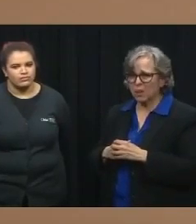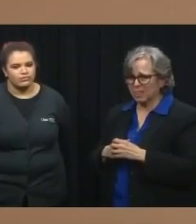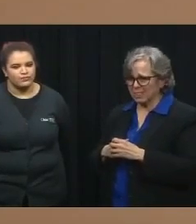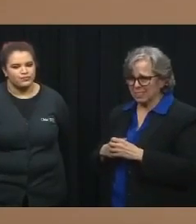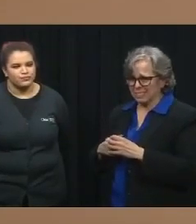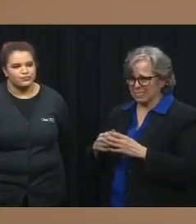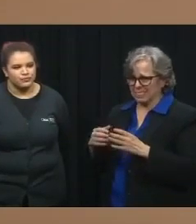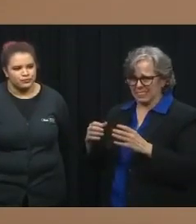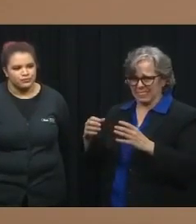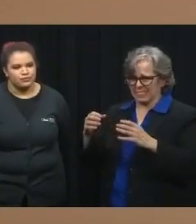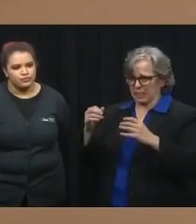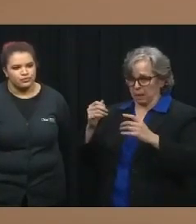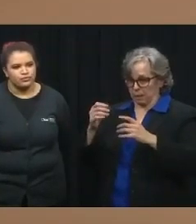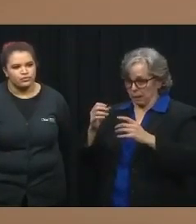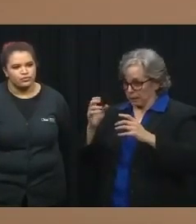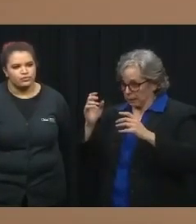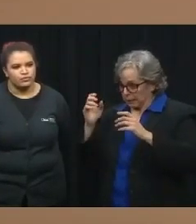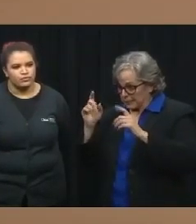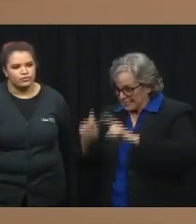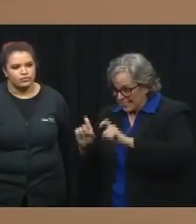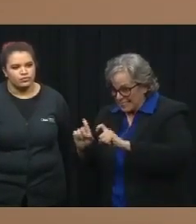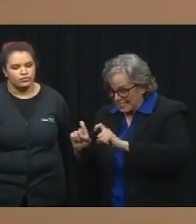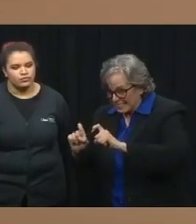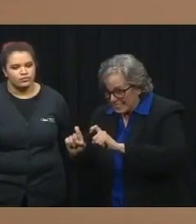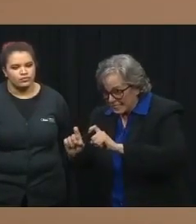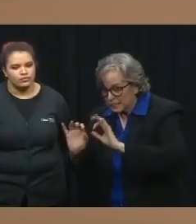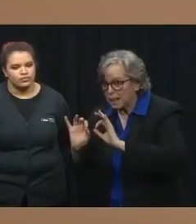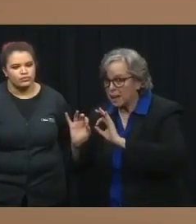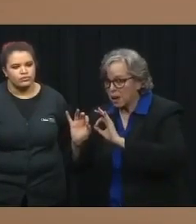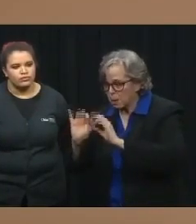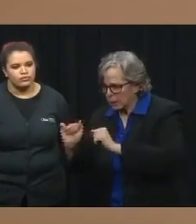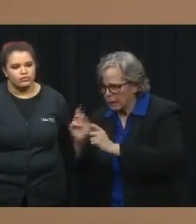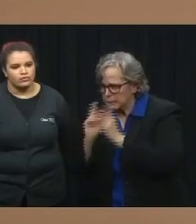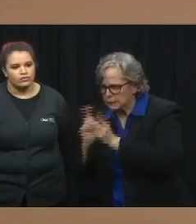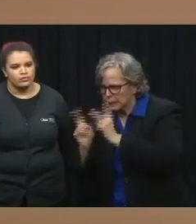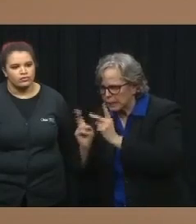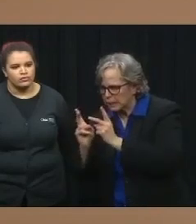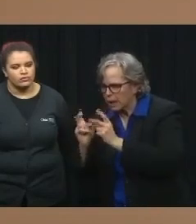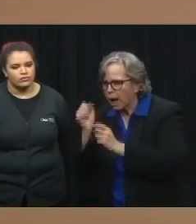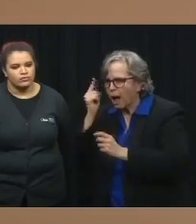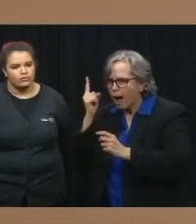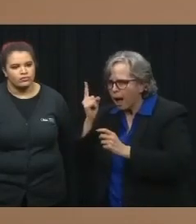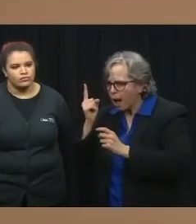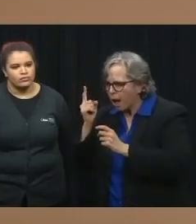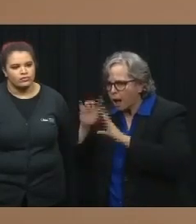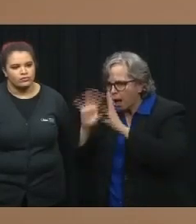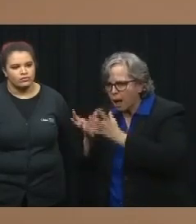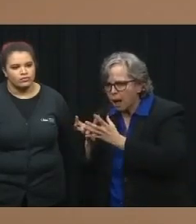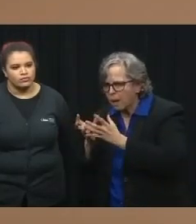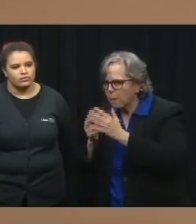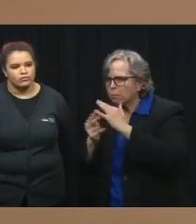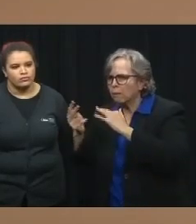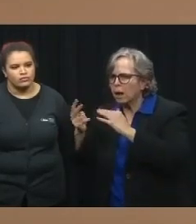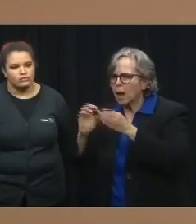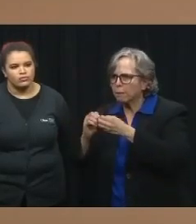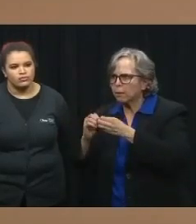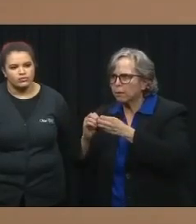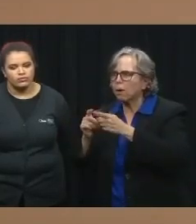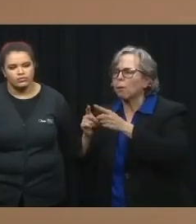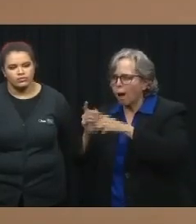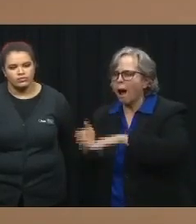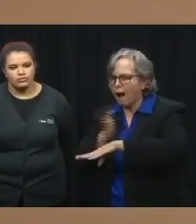see a leap in our understanding of what we can project. So is there a better estimation of